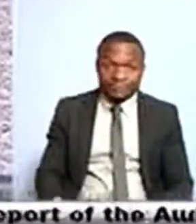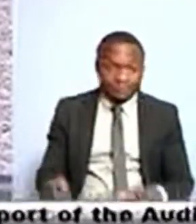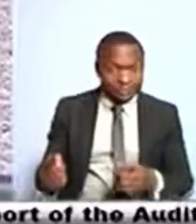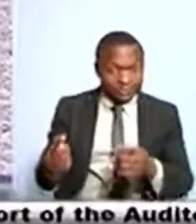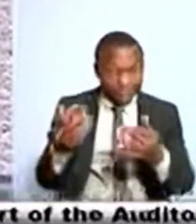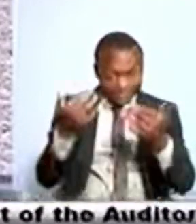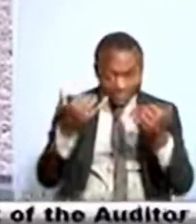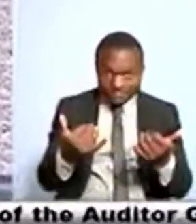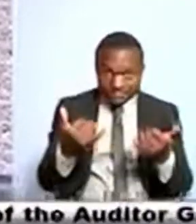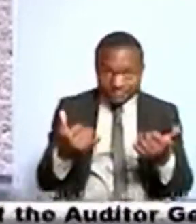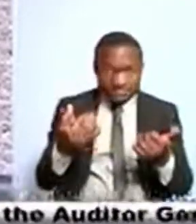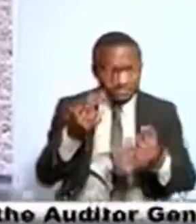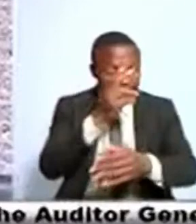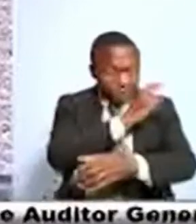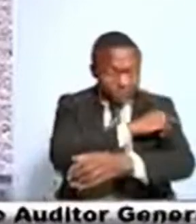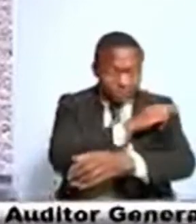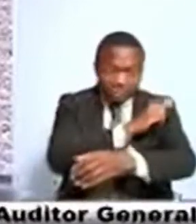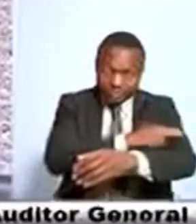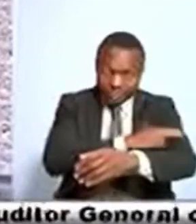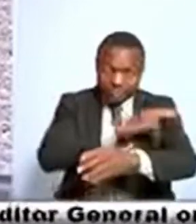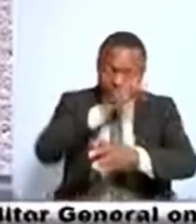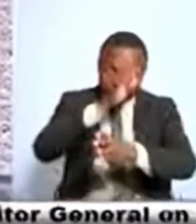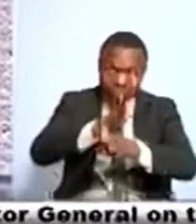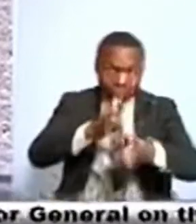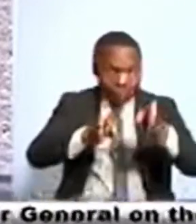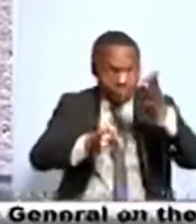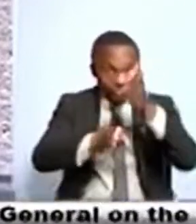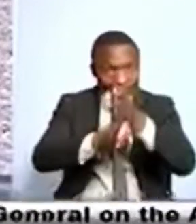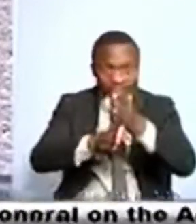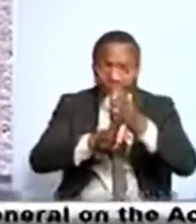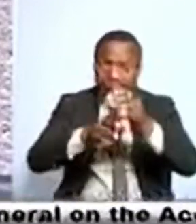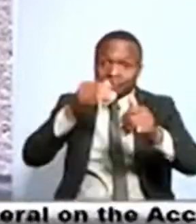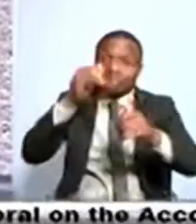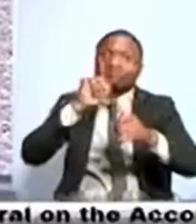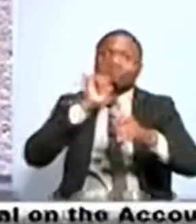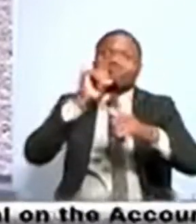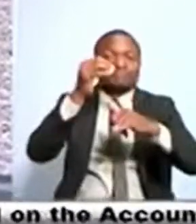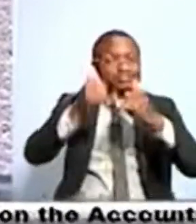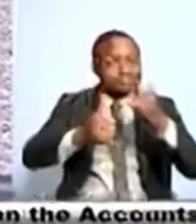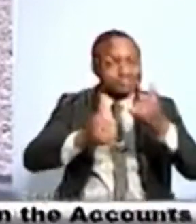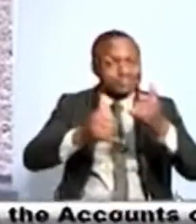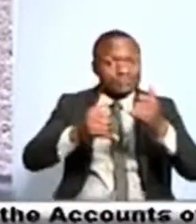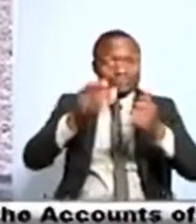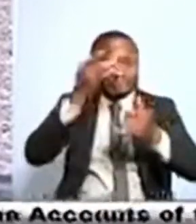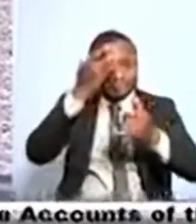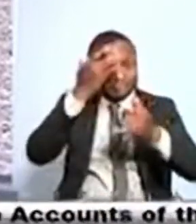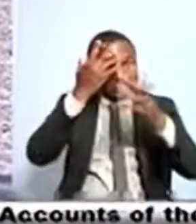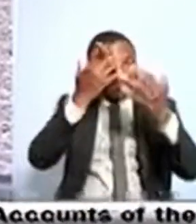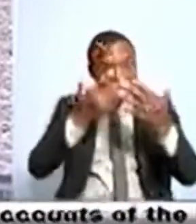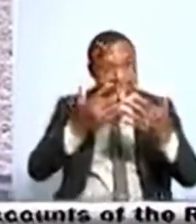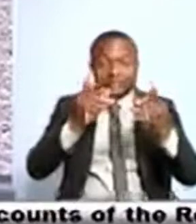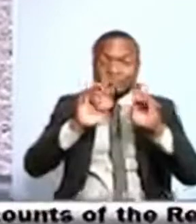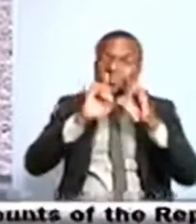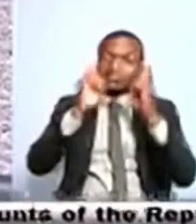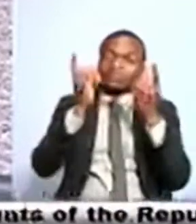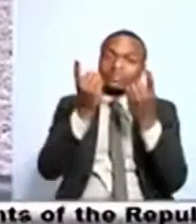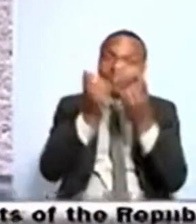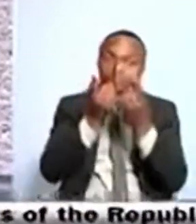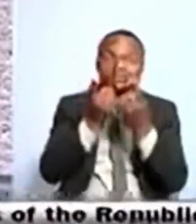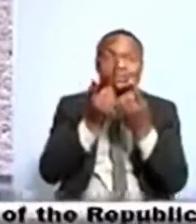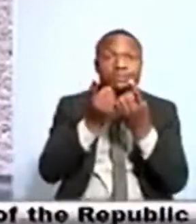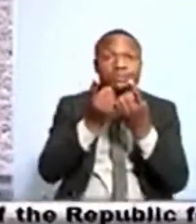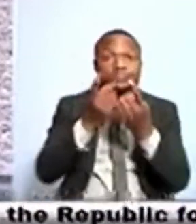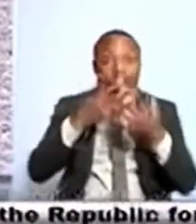is the hospital that is being constructed and is incomplete, it is expected that the district health